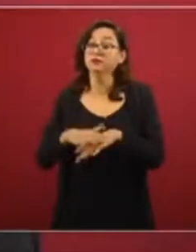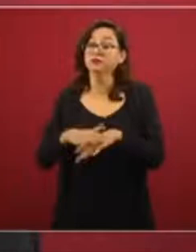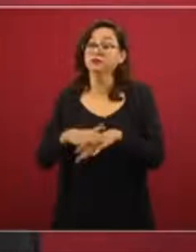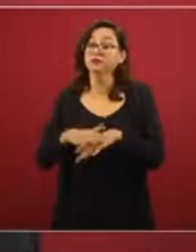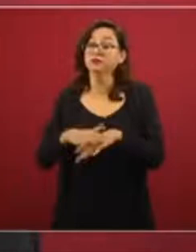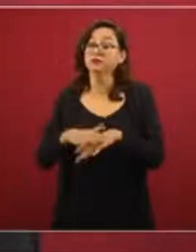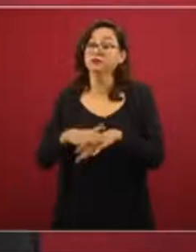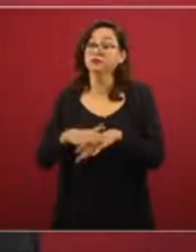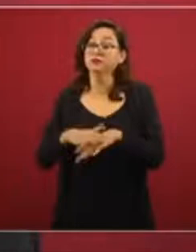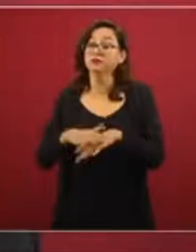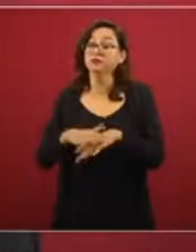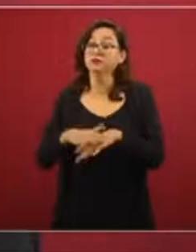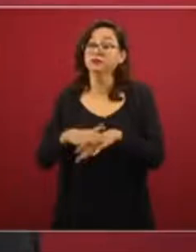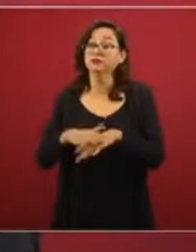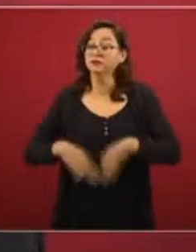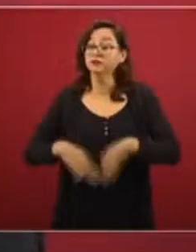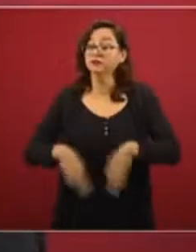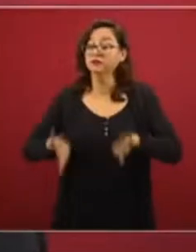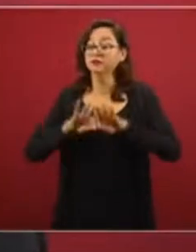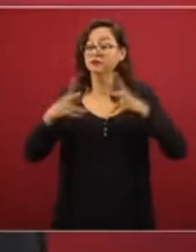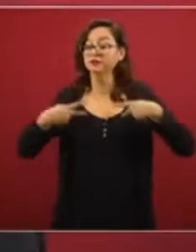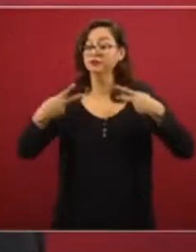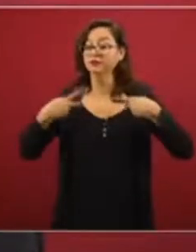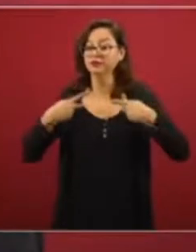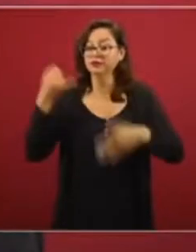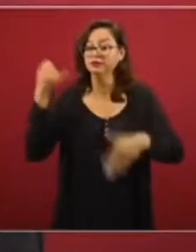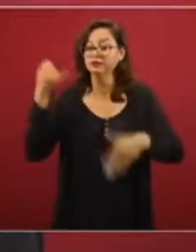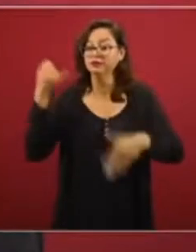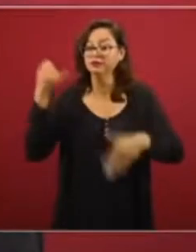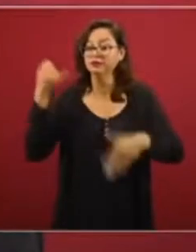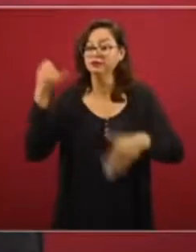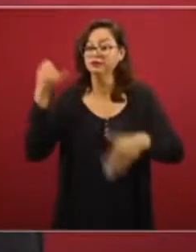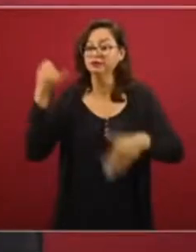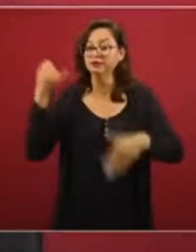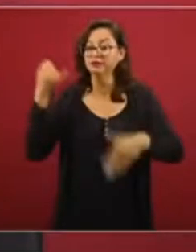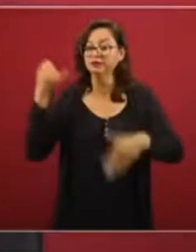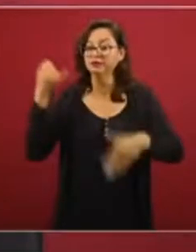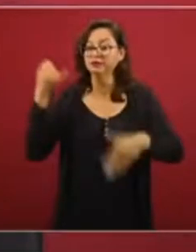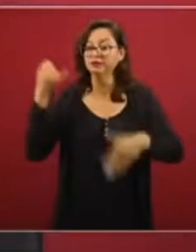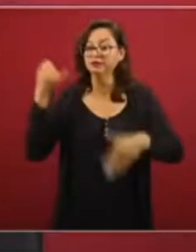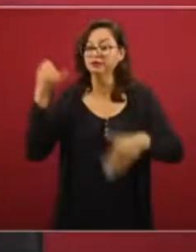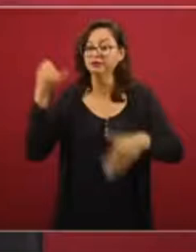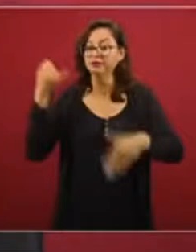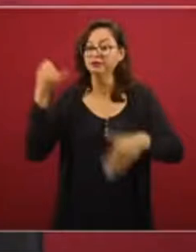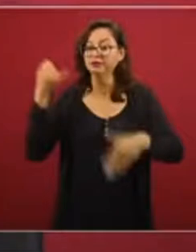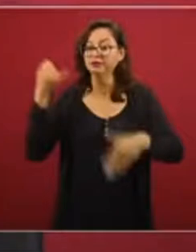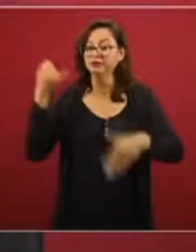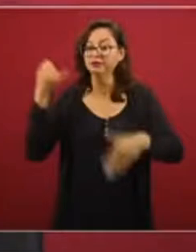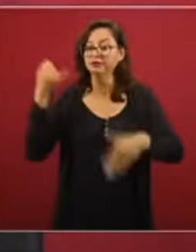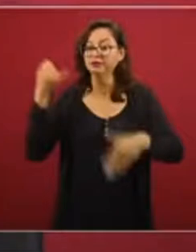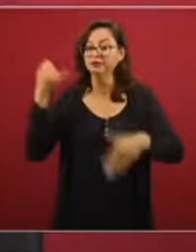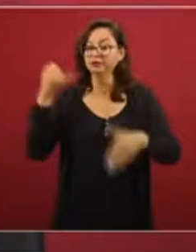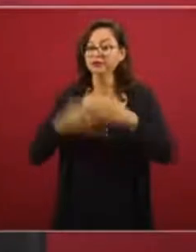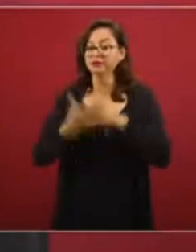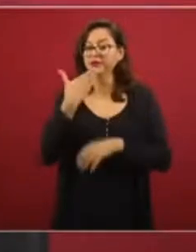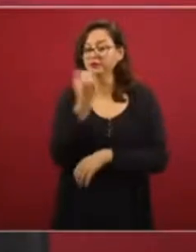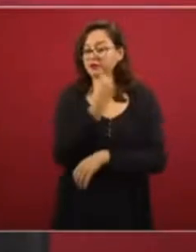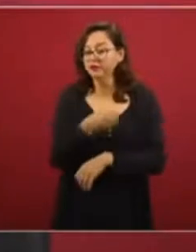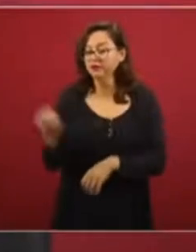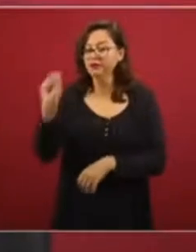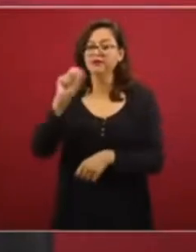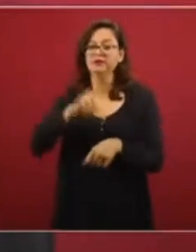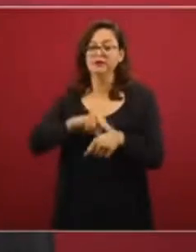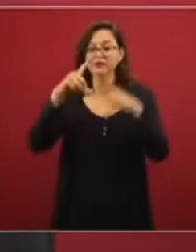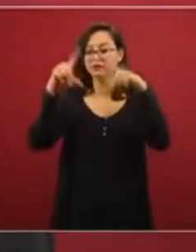the personnel that specializes de salud. In intensive care health. Ya